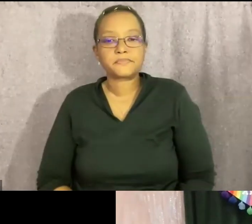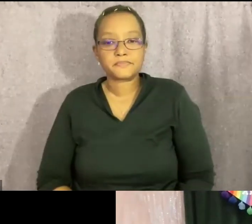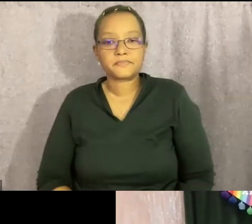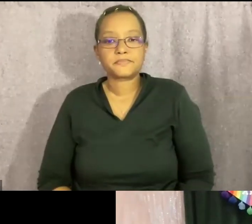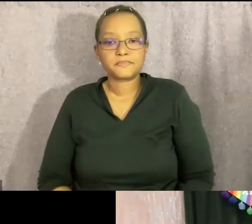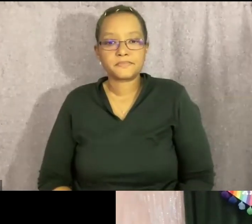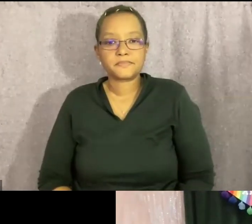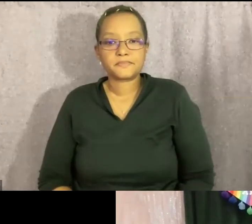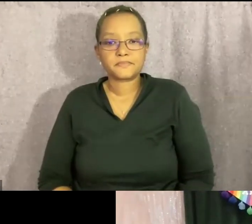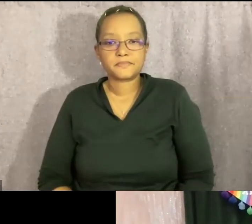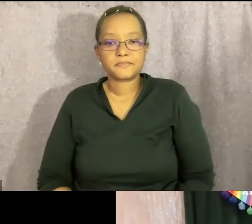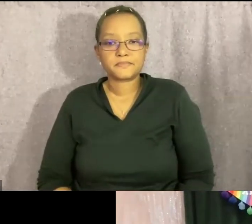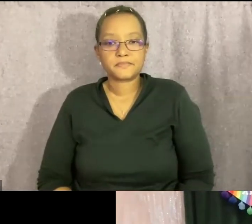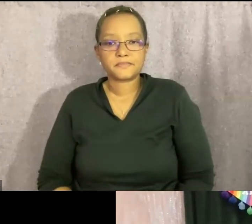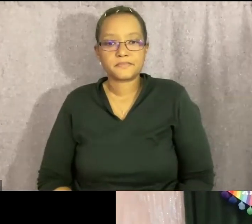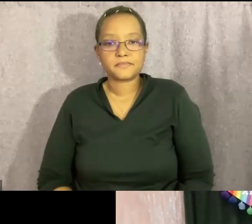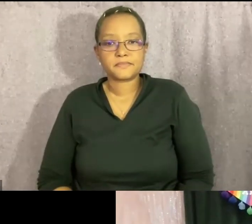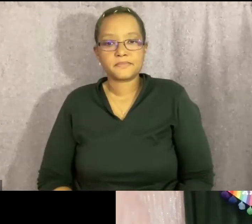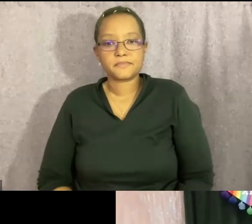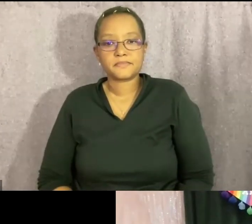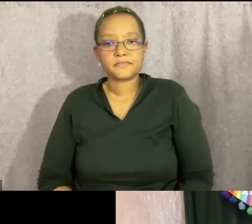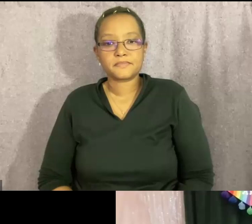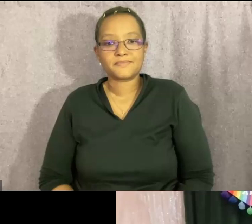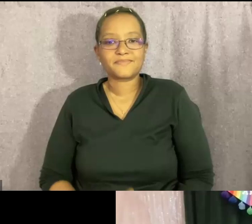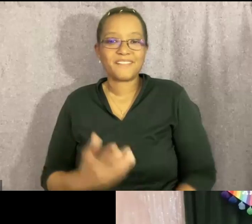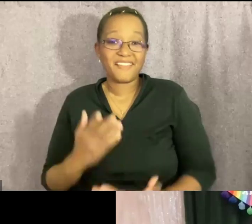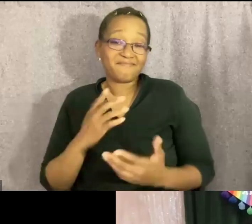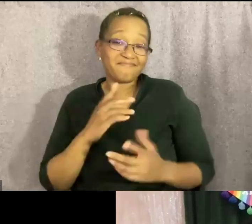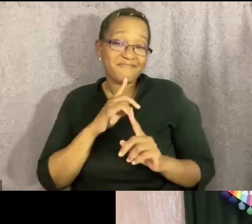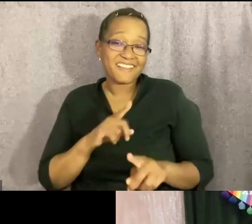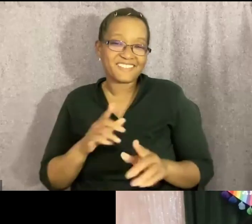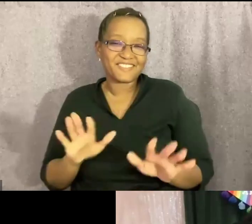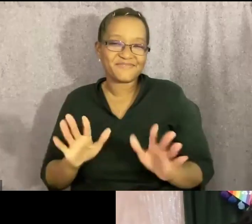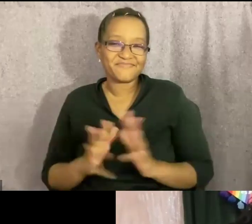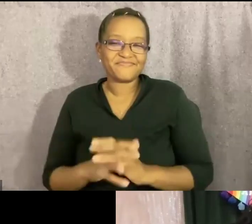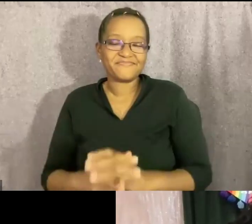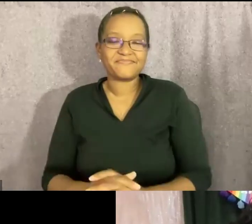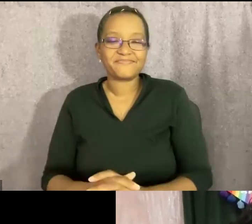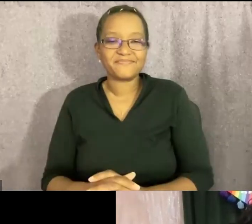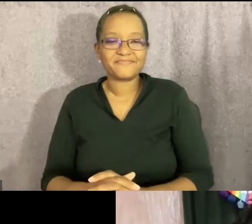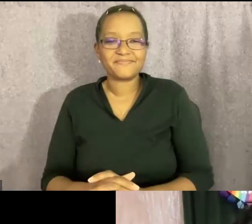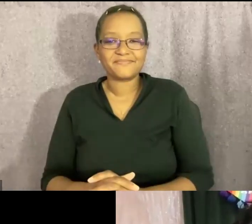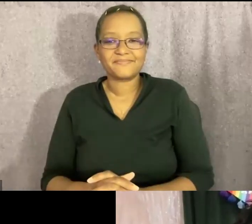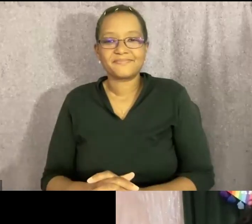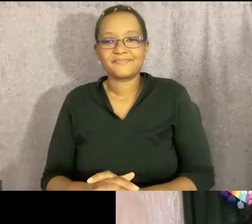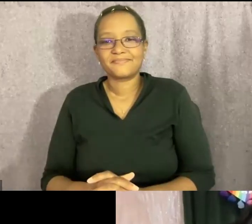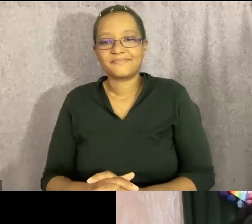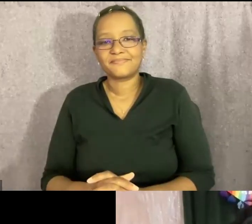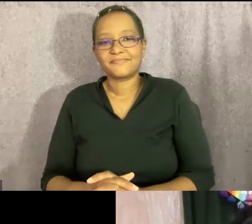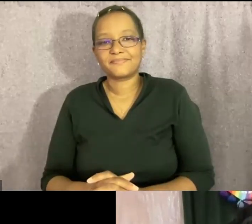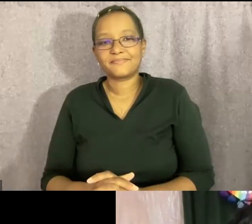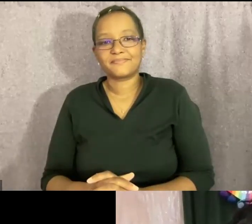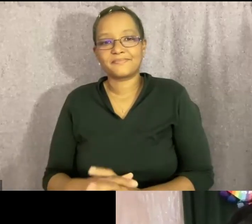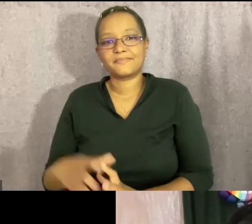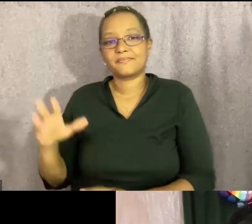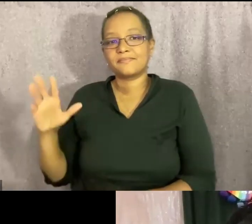Wow, that took all skin folk or not kinfolk to new heights.